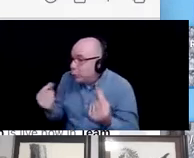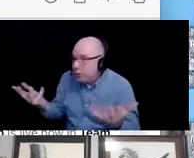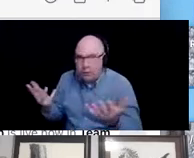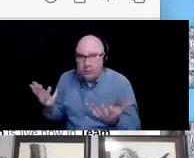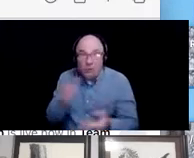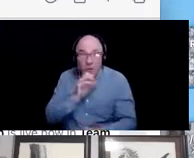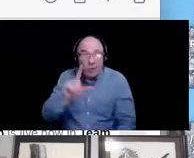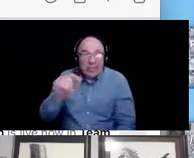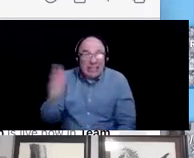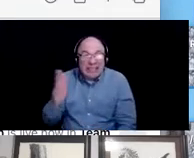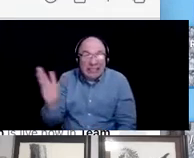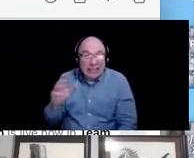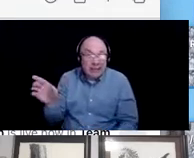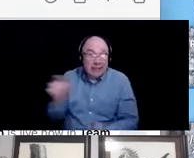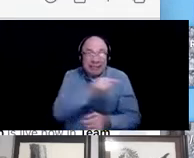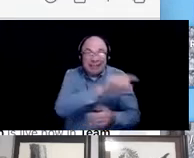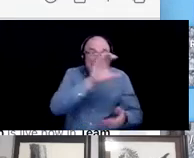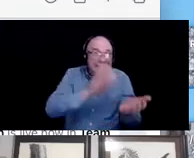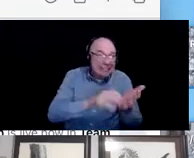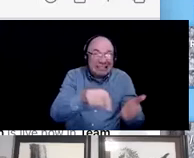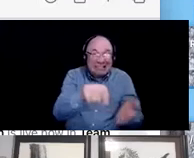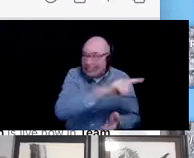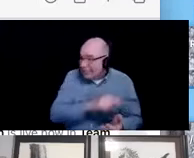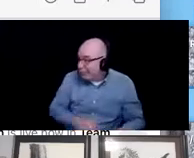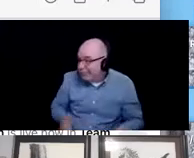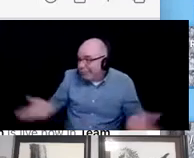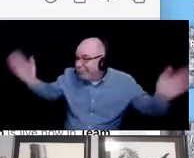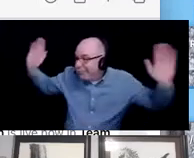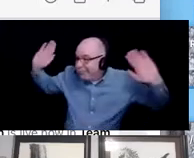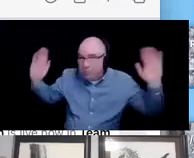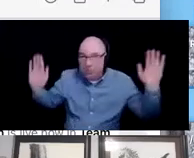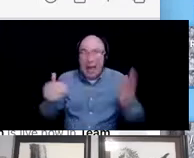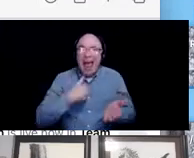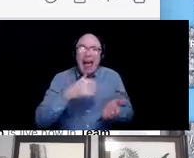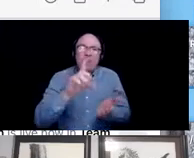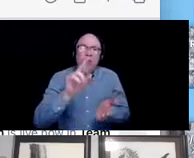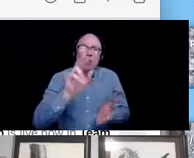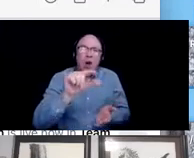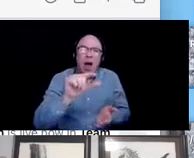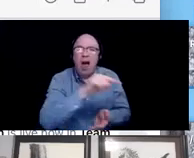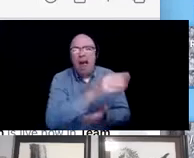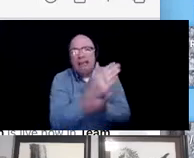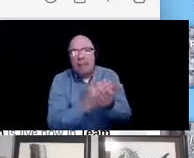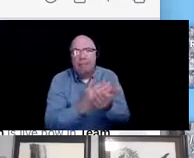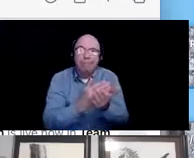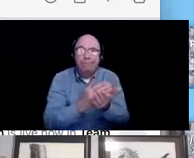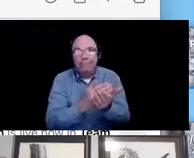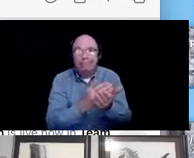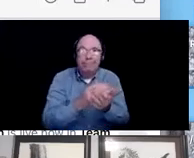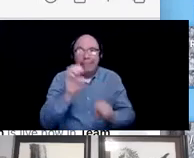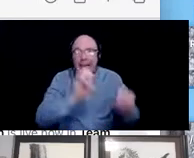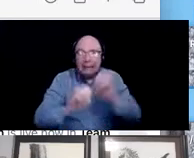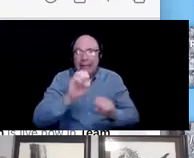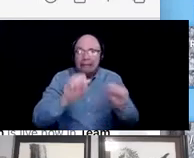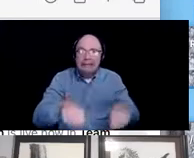is concerned, they were done. There was an experimental drug, but it had possible side effects. Now, I was with him over